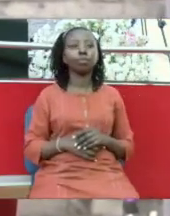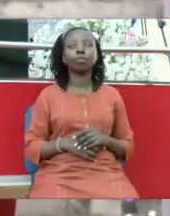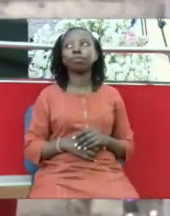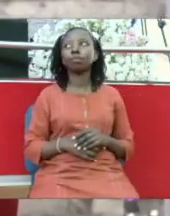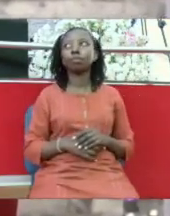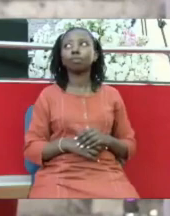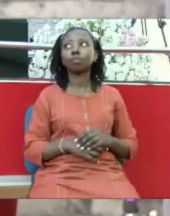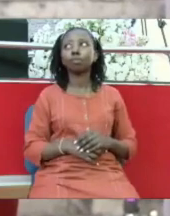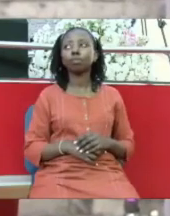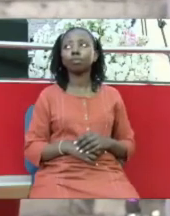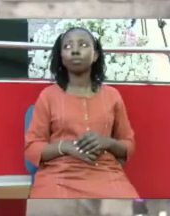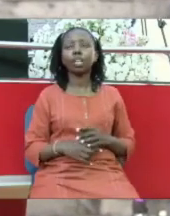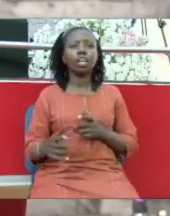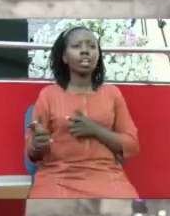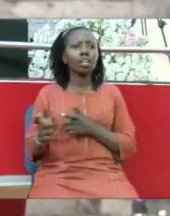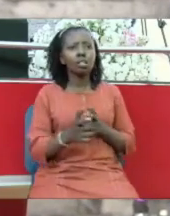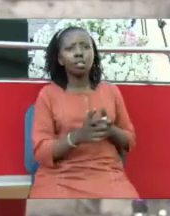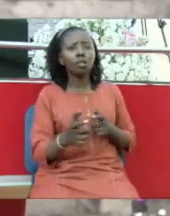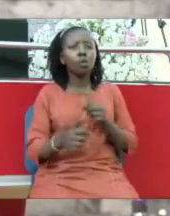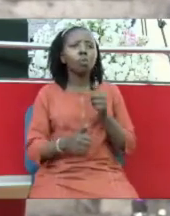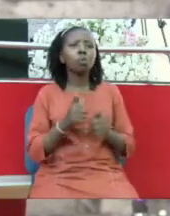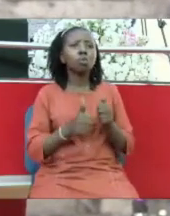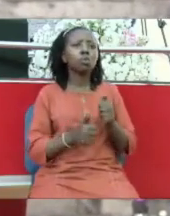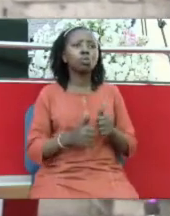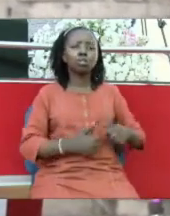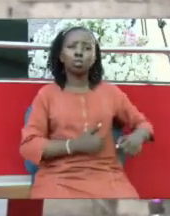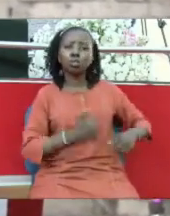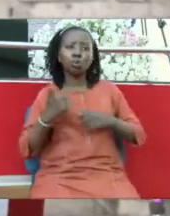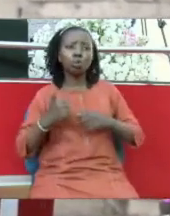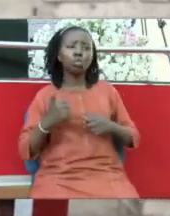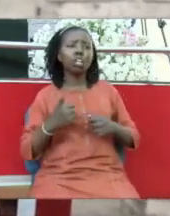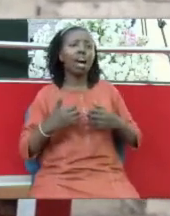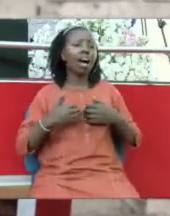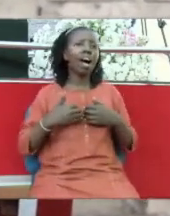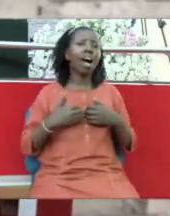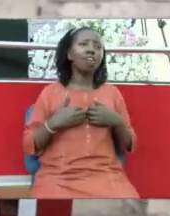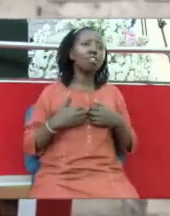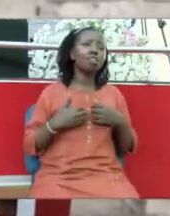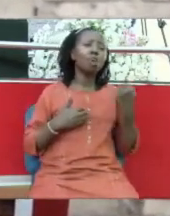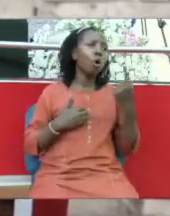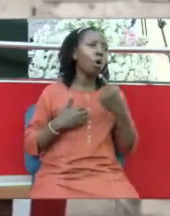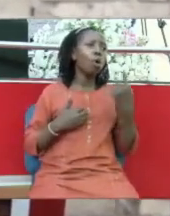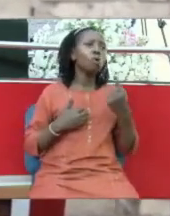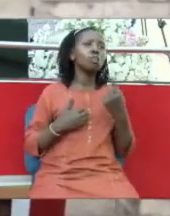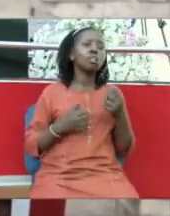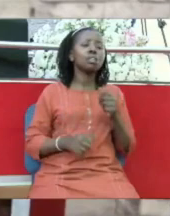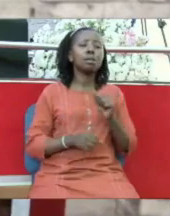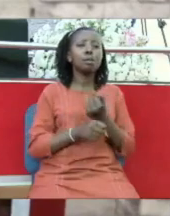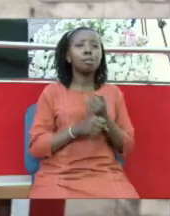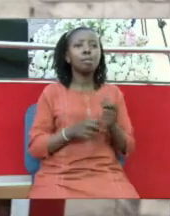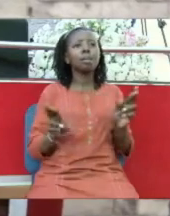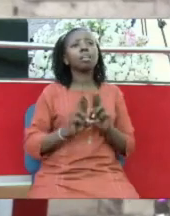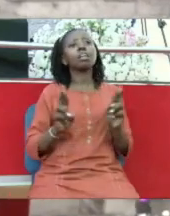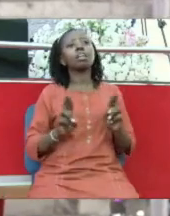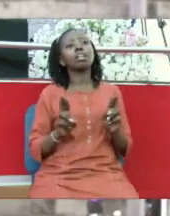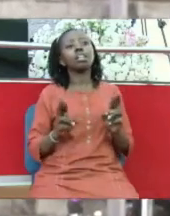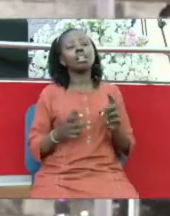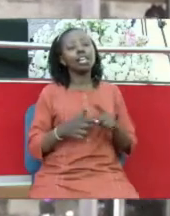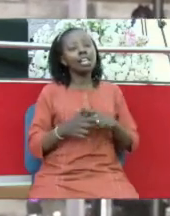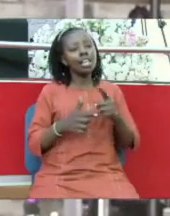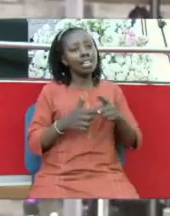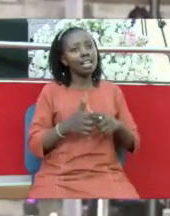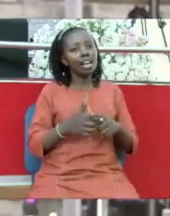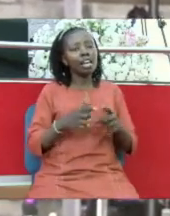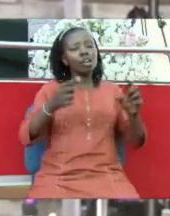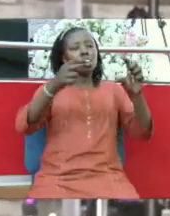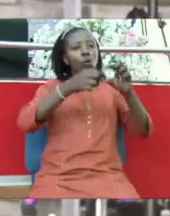The weapons that the soldier is putting on. It's just to get you ready to go to work. Amen. And then you connect to the power source.